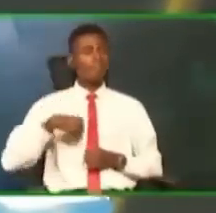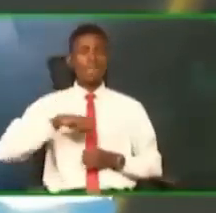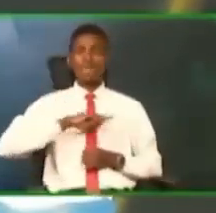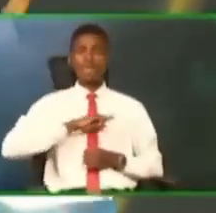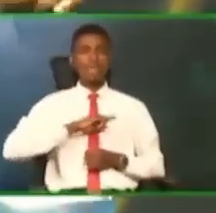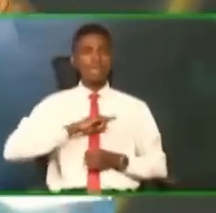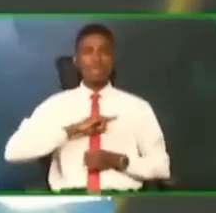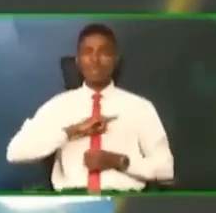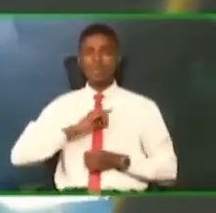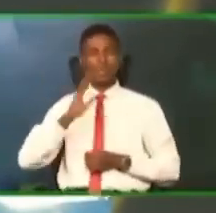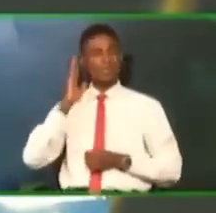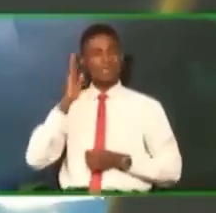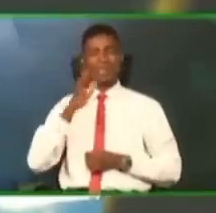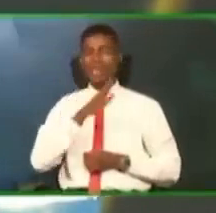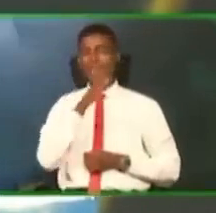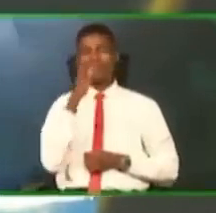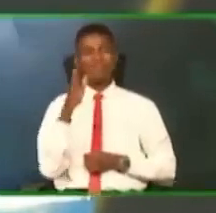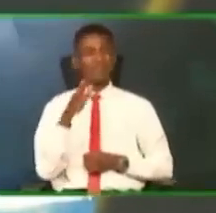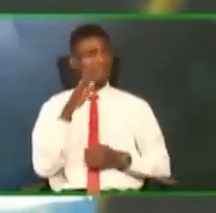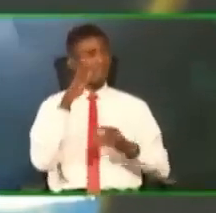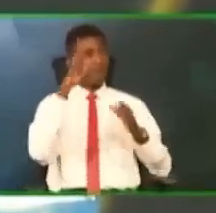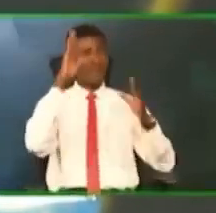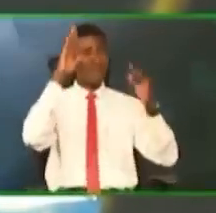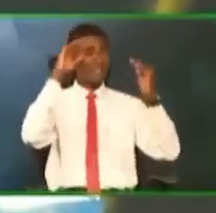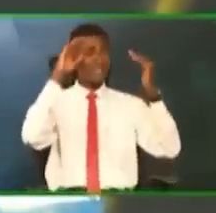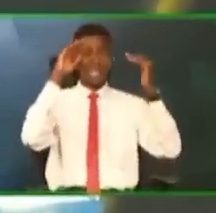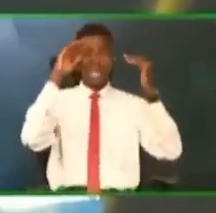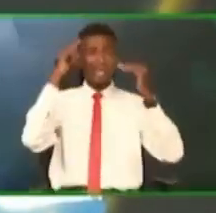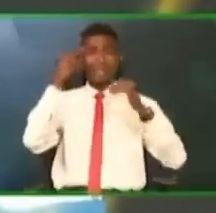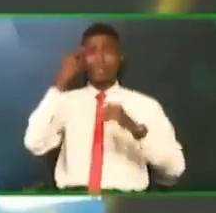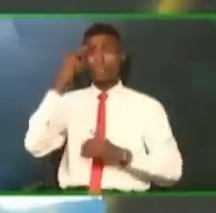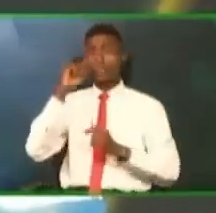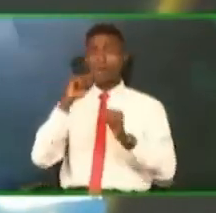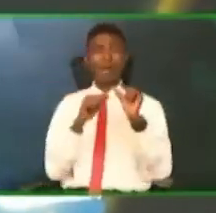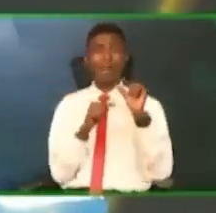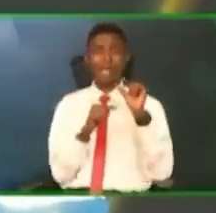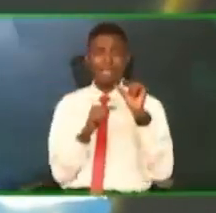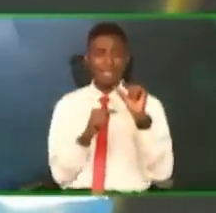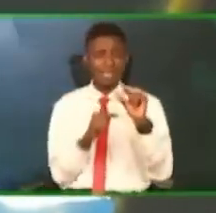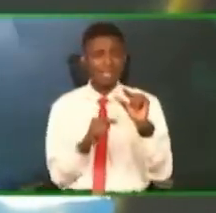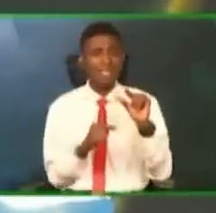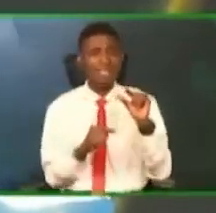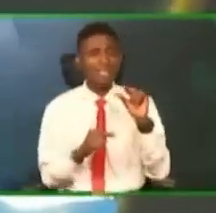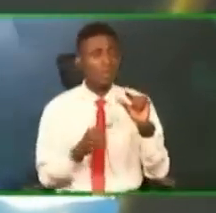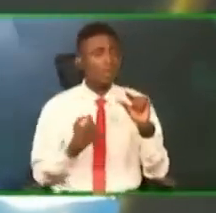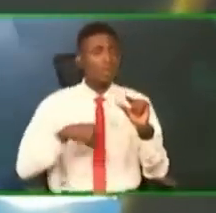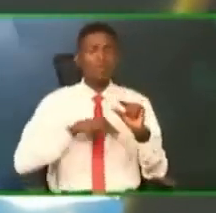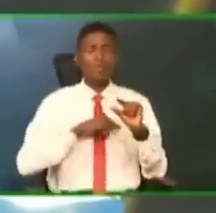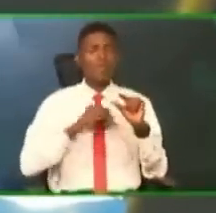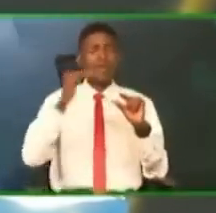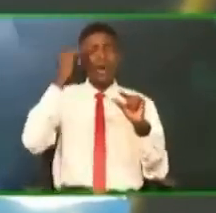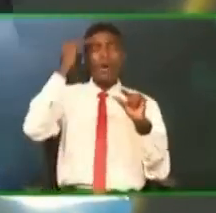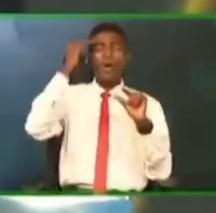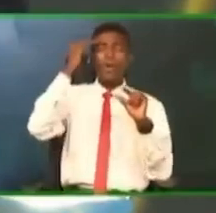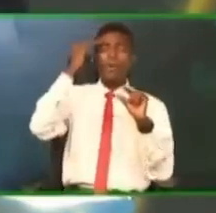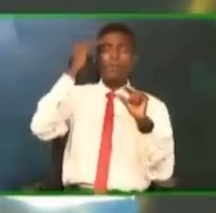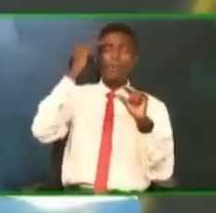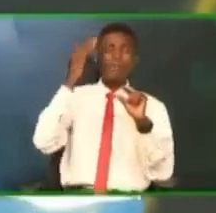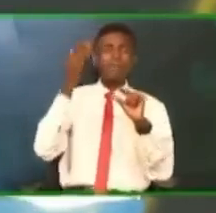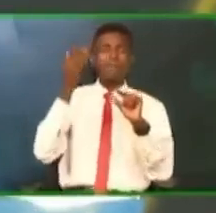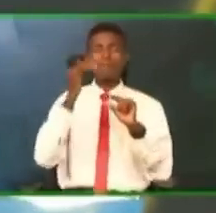and we will never settle for less when we